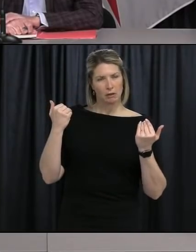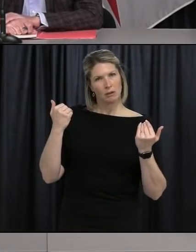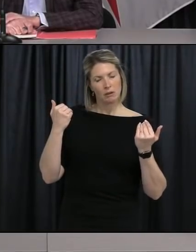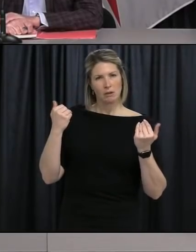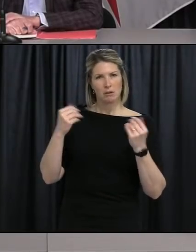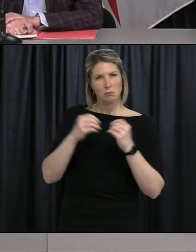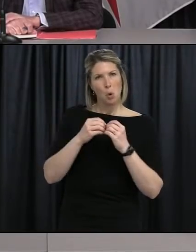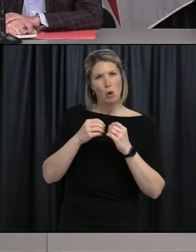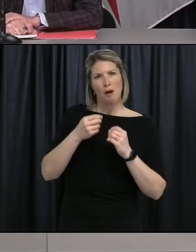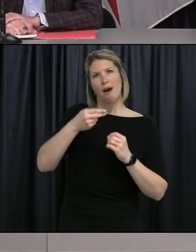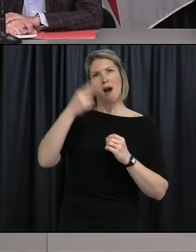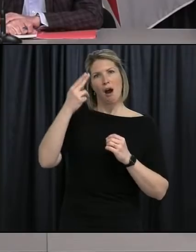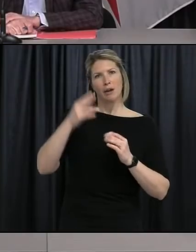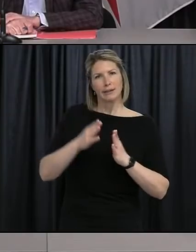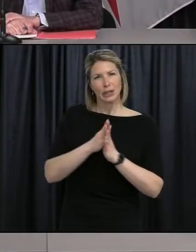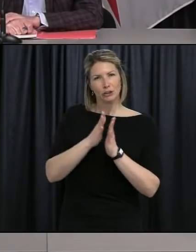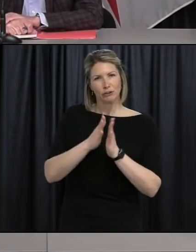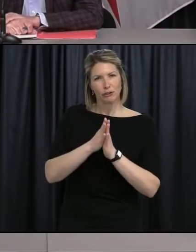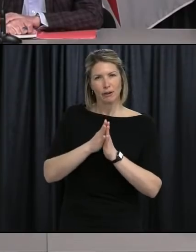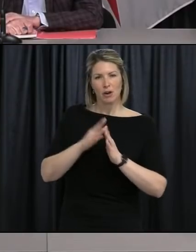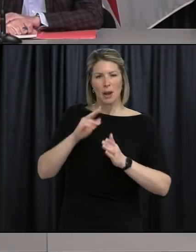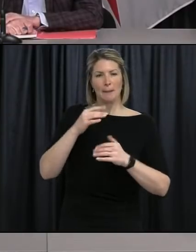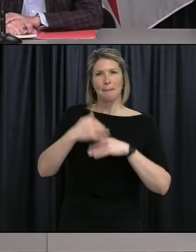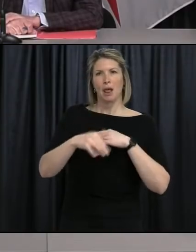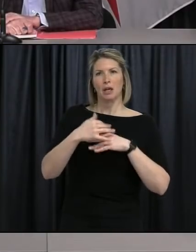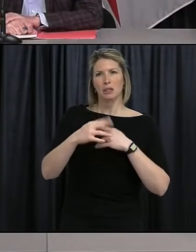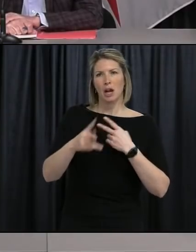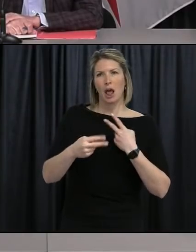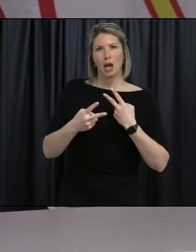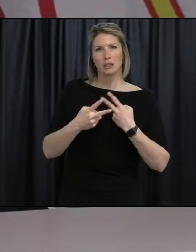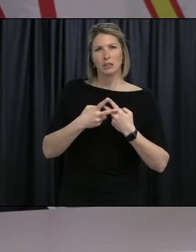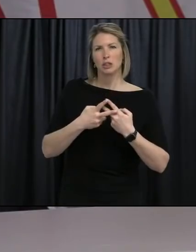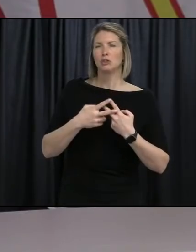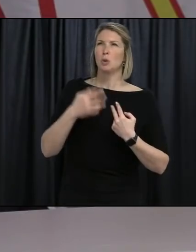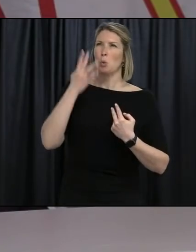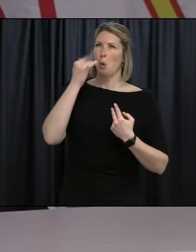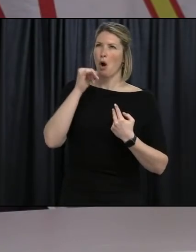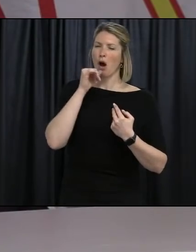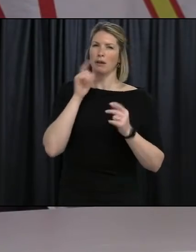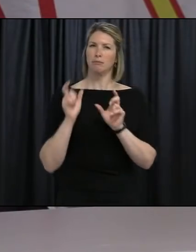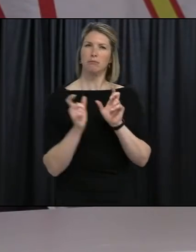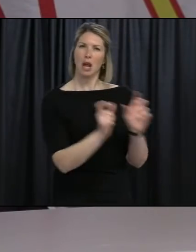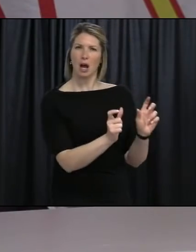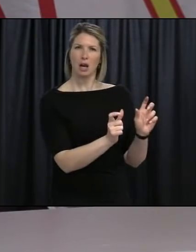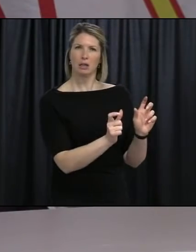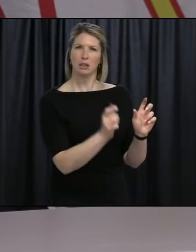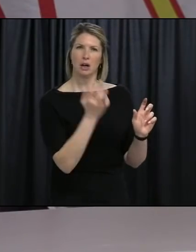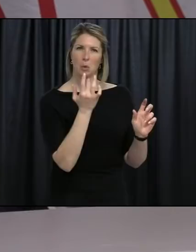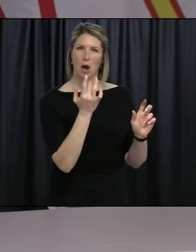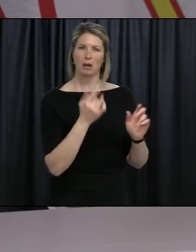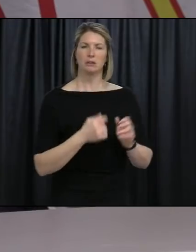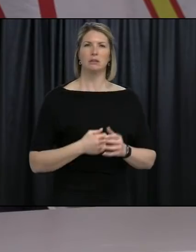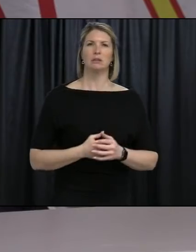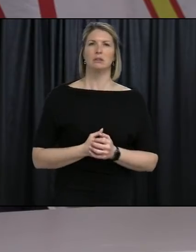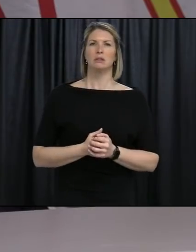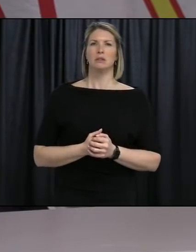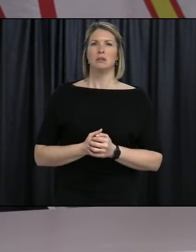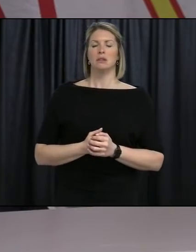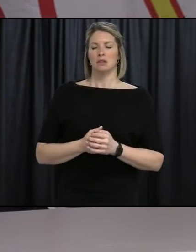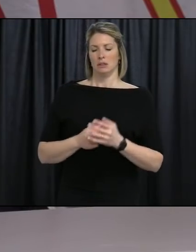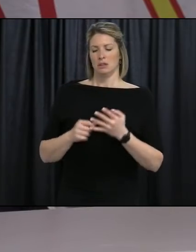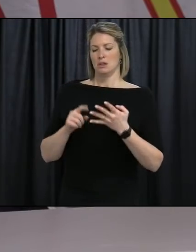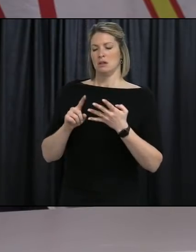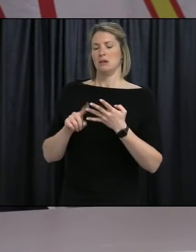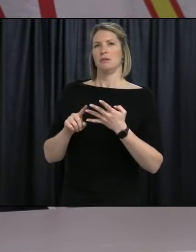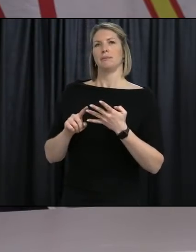effective against this disease? So whenever we bring a new vaccine onto the market, whenever